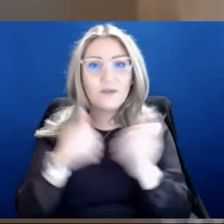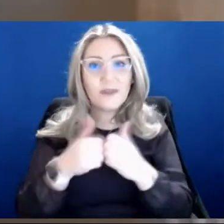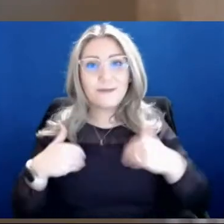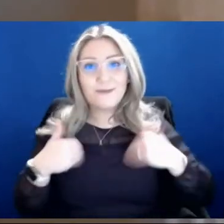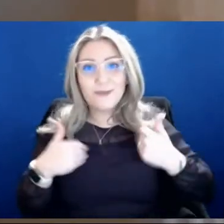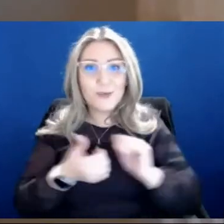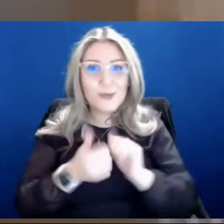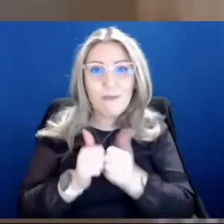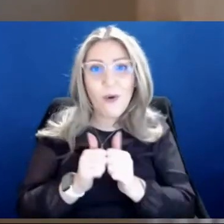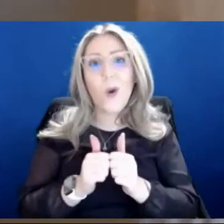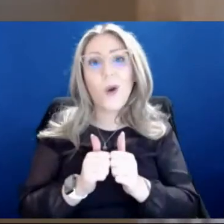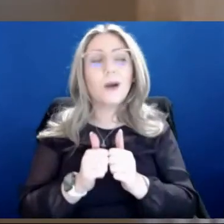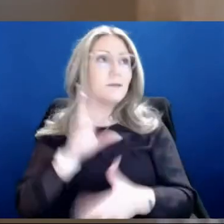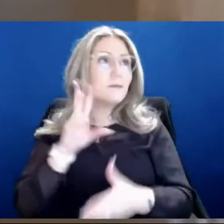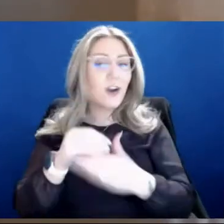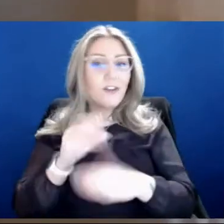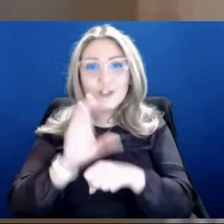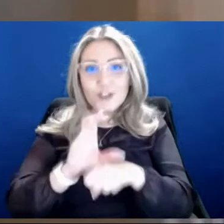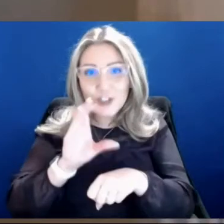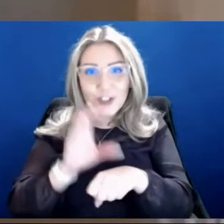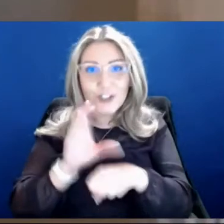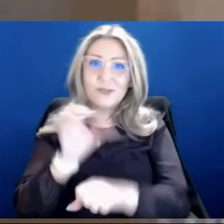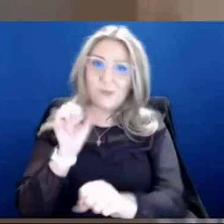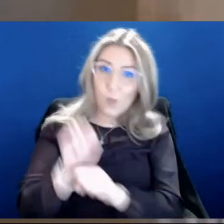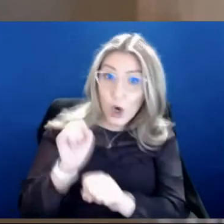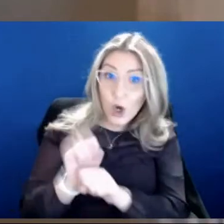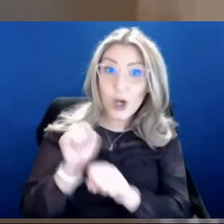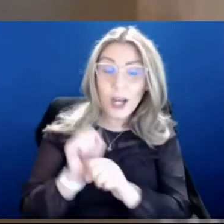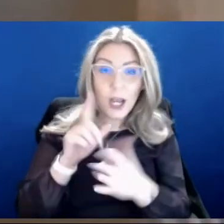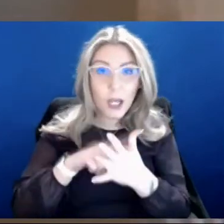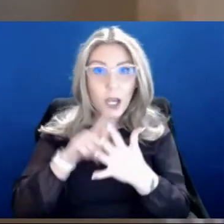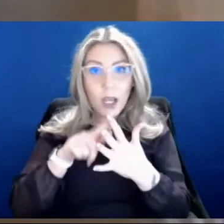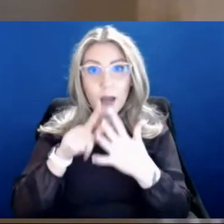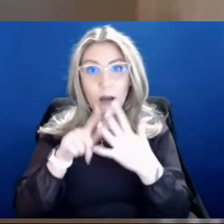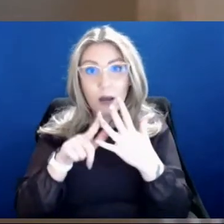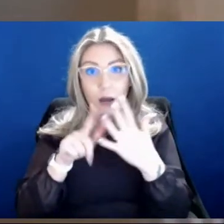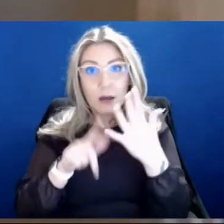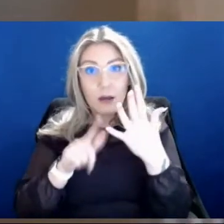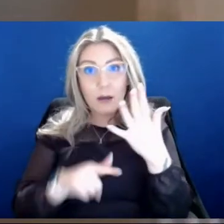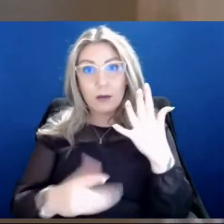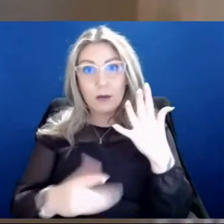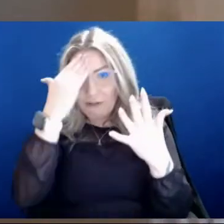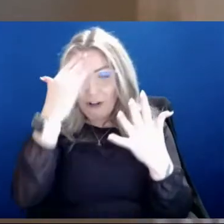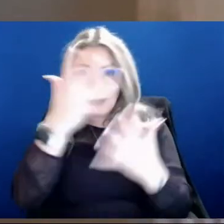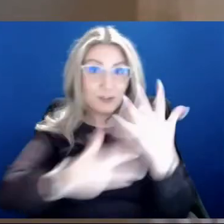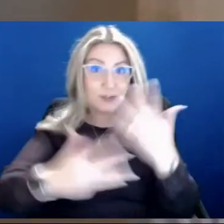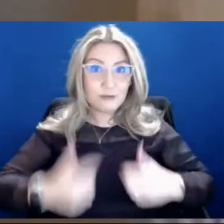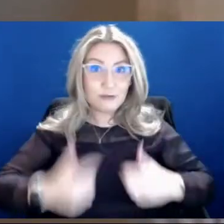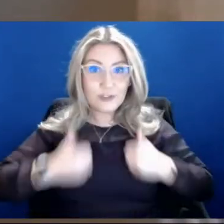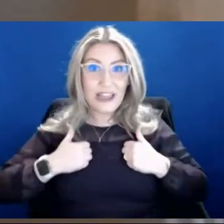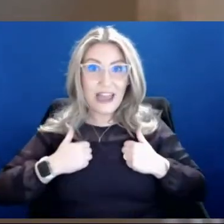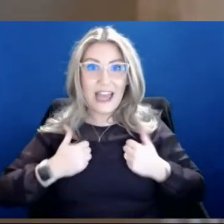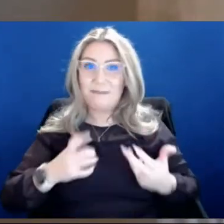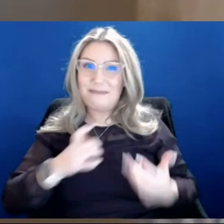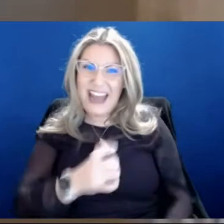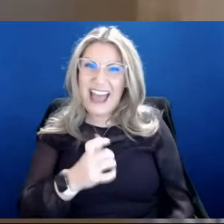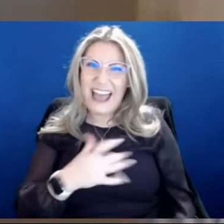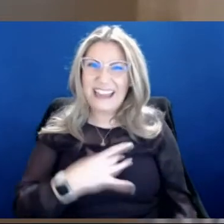sports. We're involved in church. We are working. You know, you have a social life. I don't like to be bored.